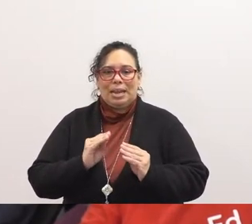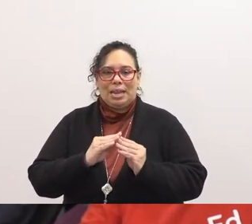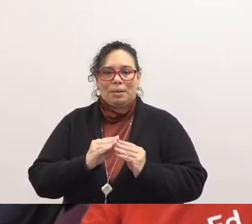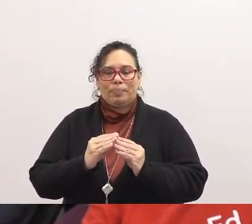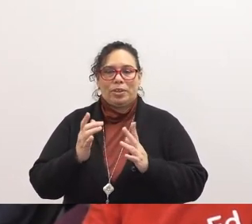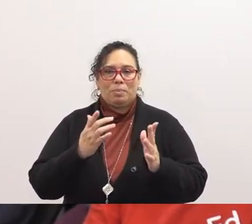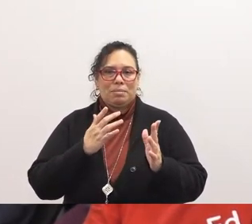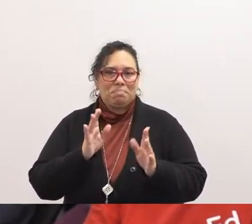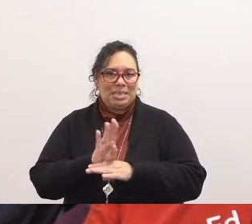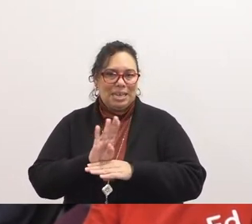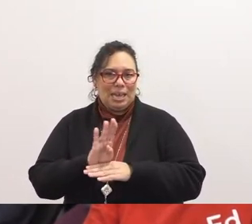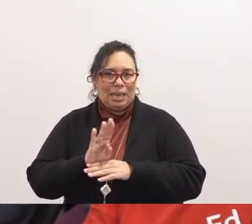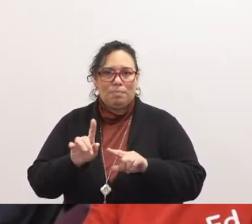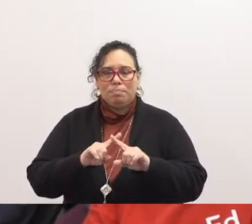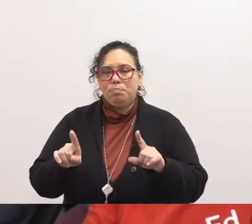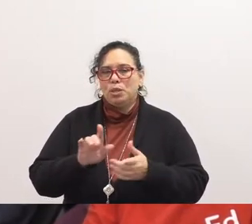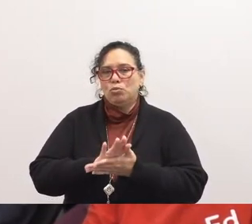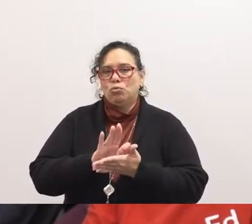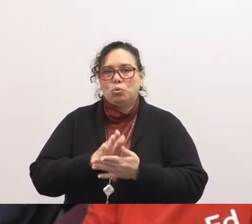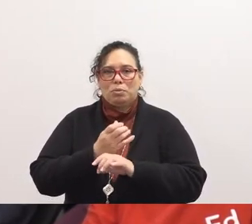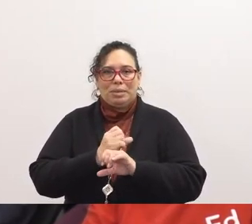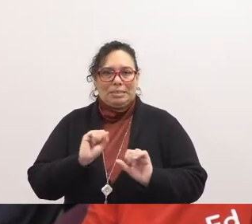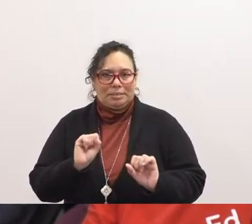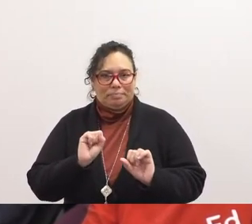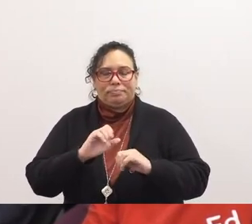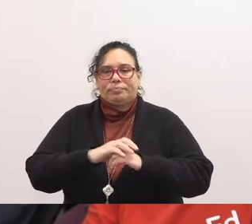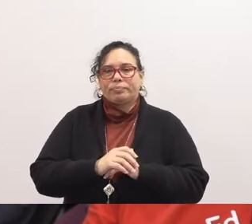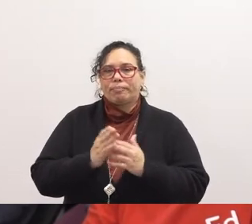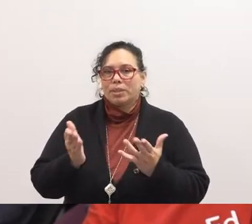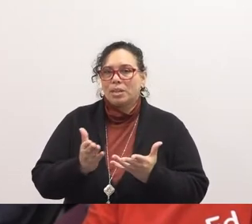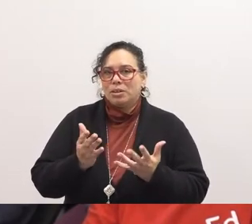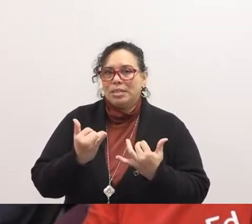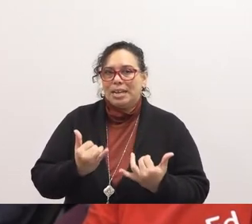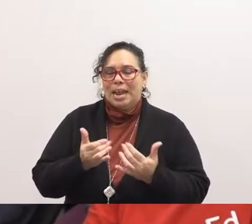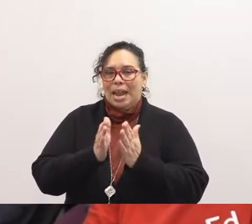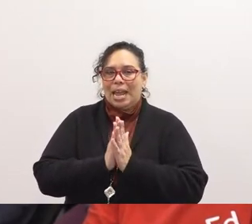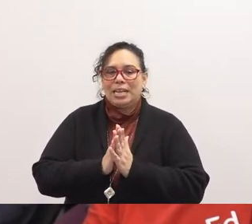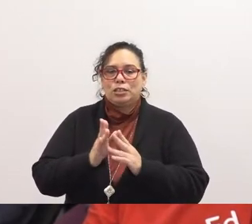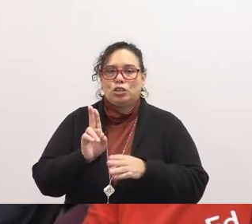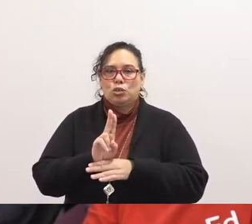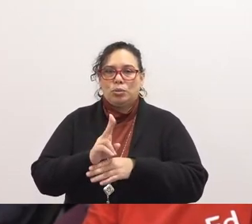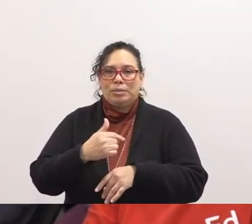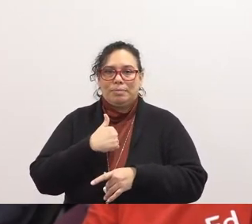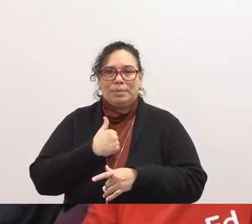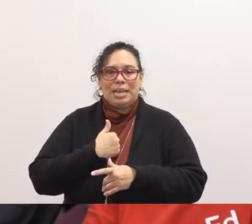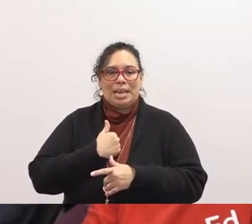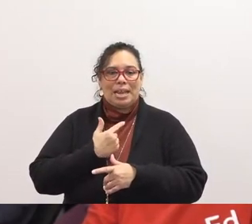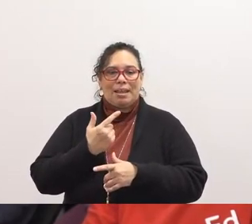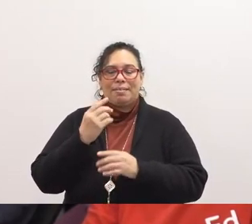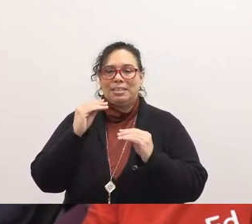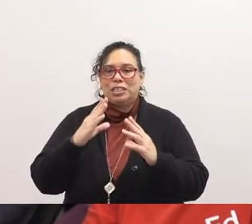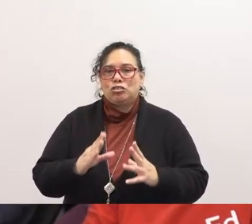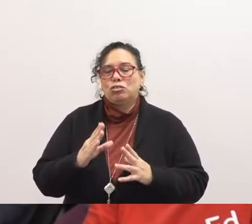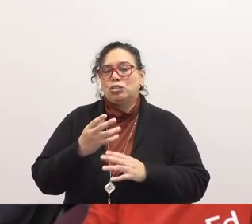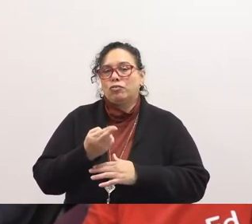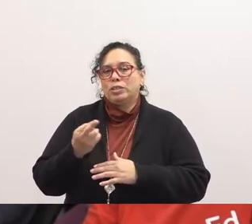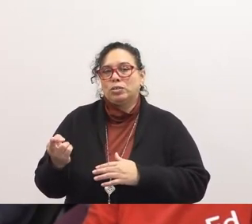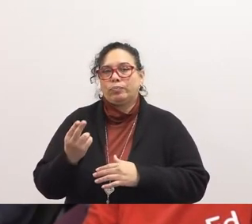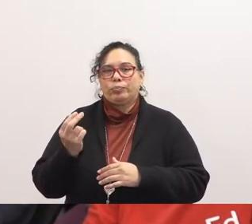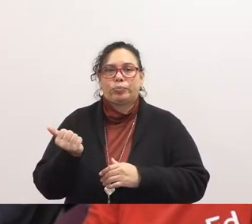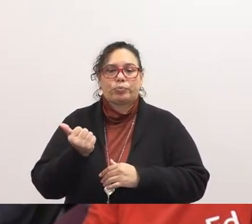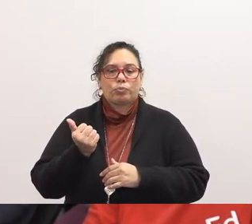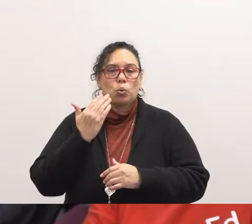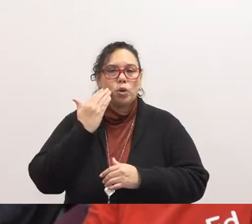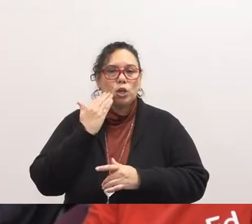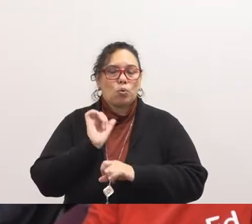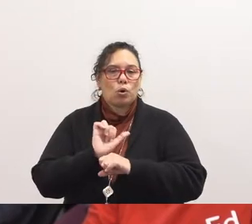extremely busy. But school safety is of the utmost importance. I am here today to ask you to please use me and my fellow teachers as a resource. As teachers, we know what works for our